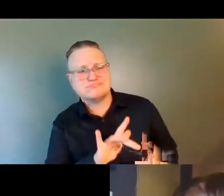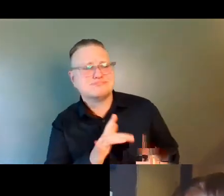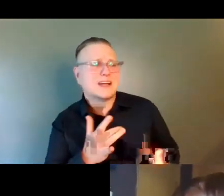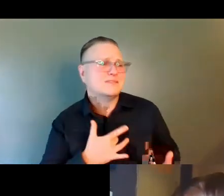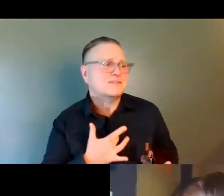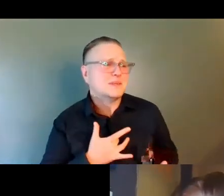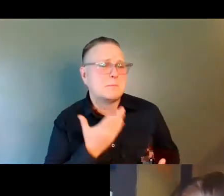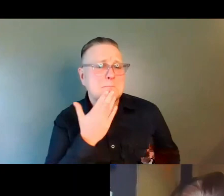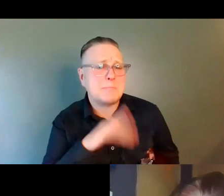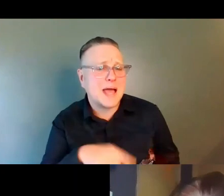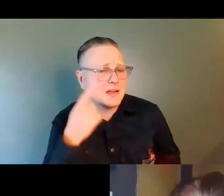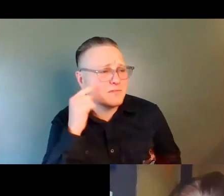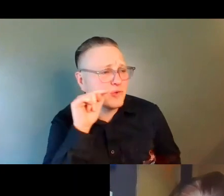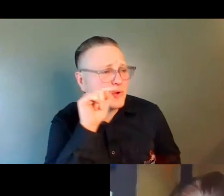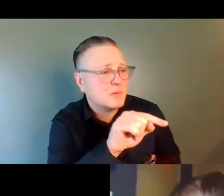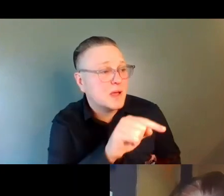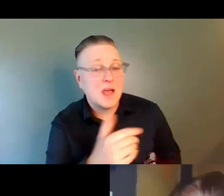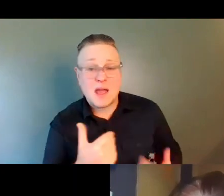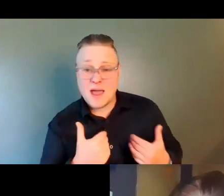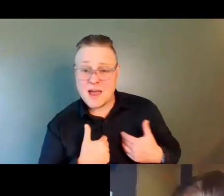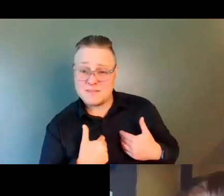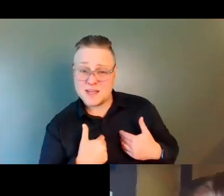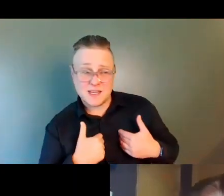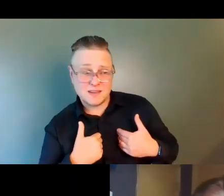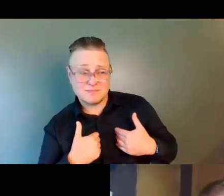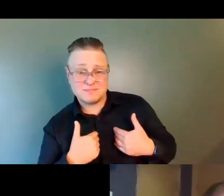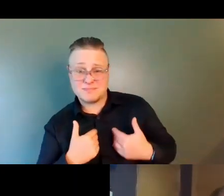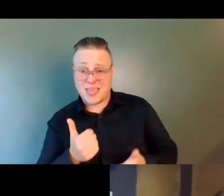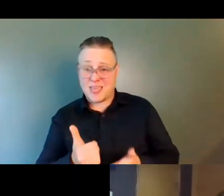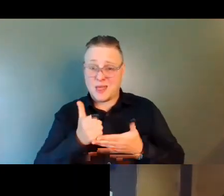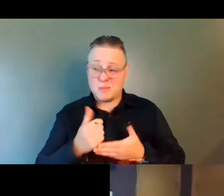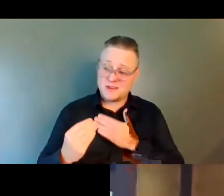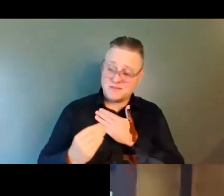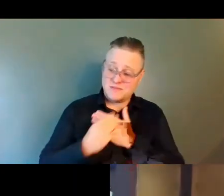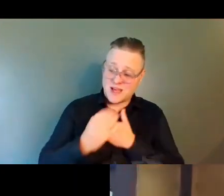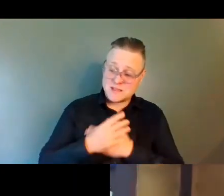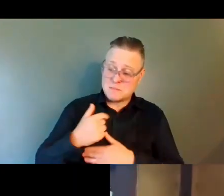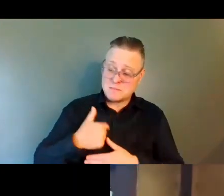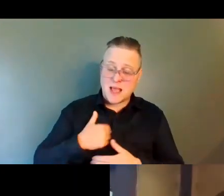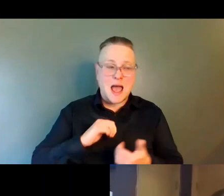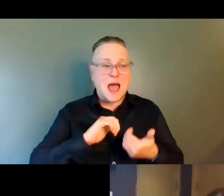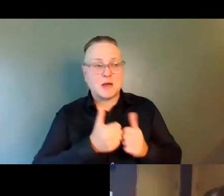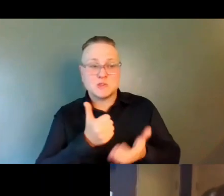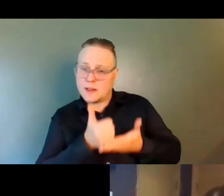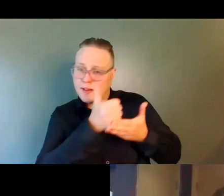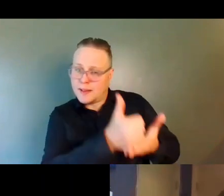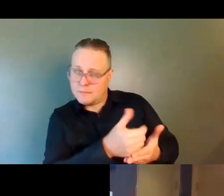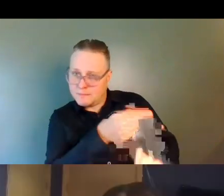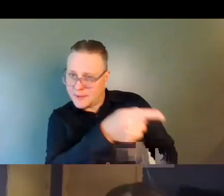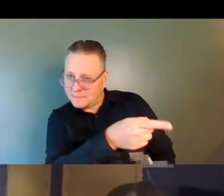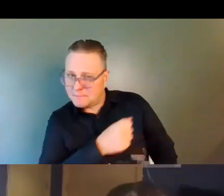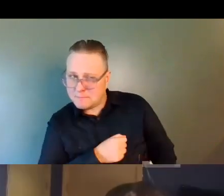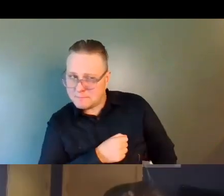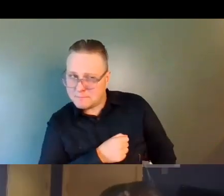or peers knew during these difficult times to assist you? So Andrea, I believe that question is